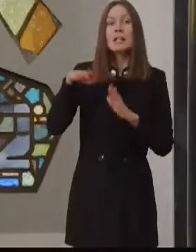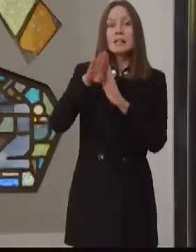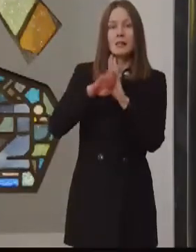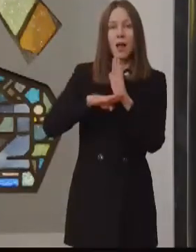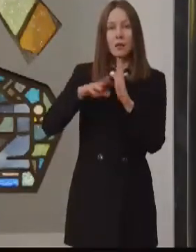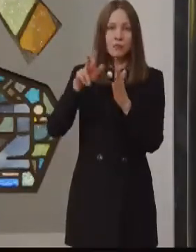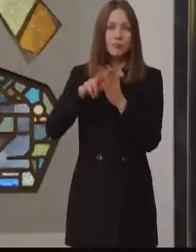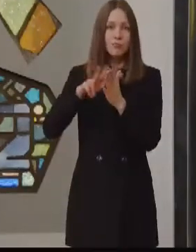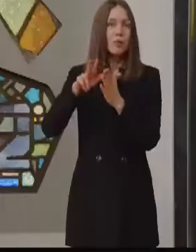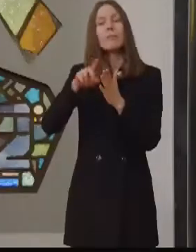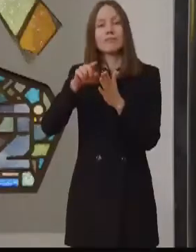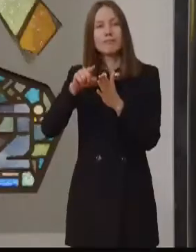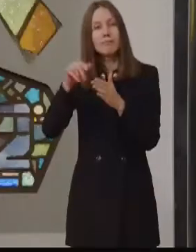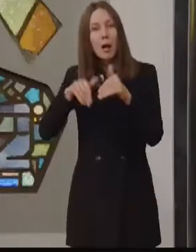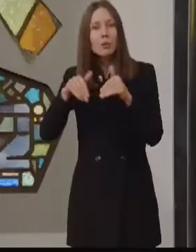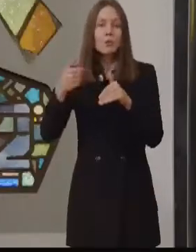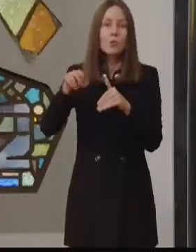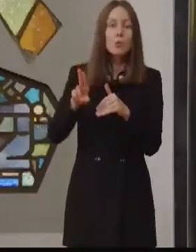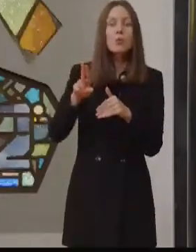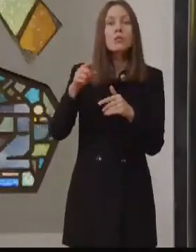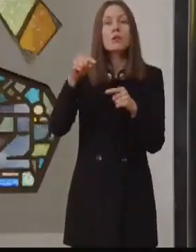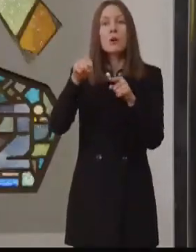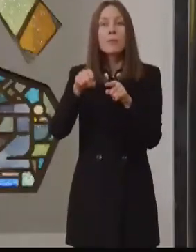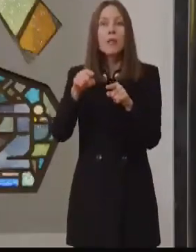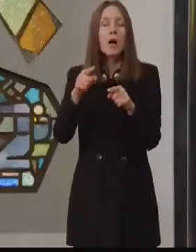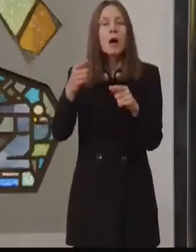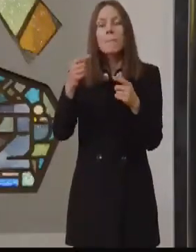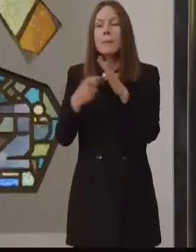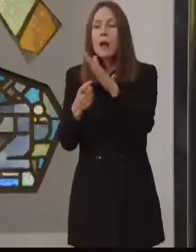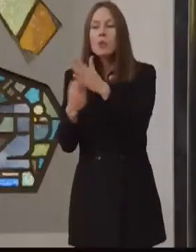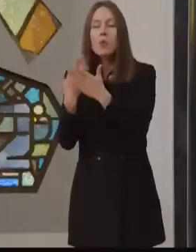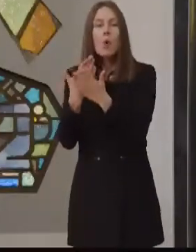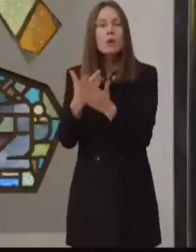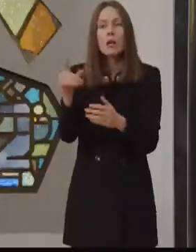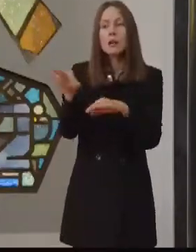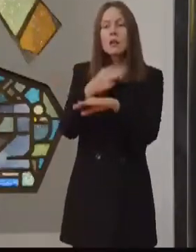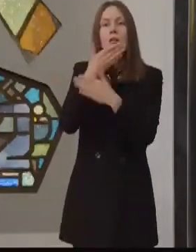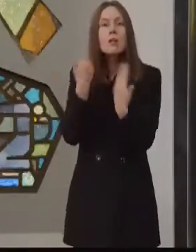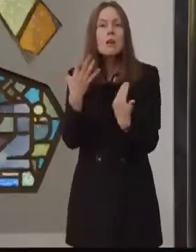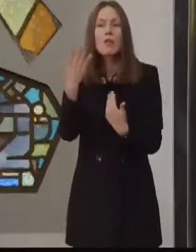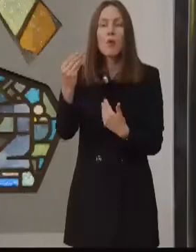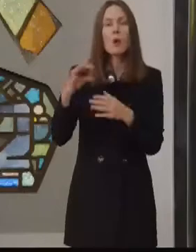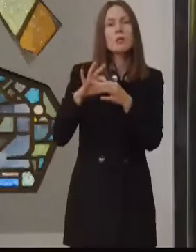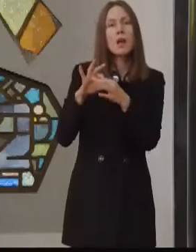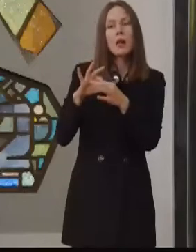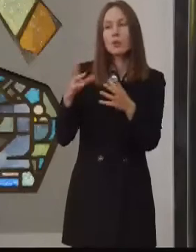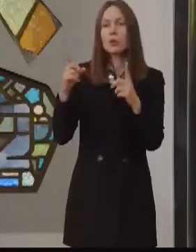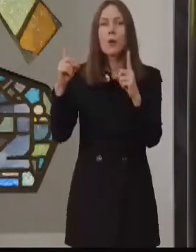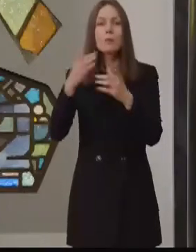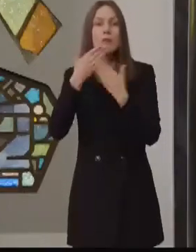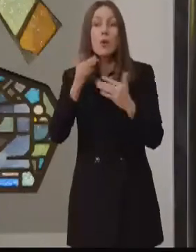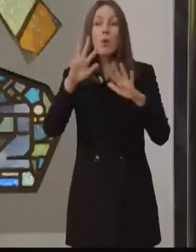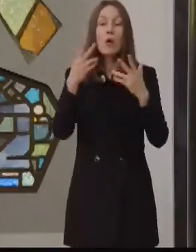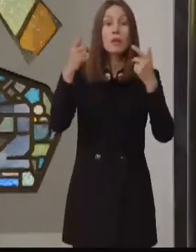but do not get married. So I do not ask those people why they do not get